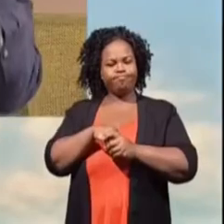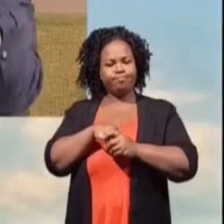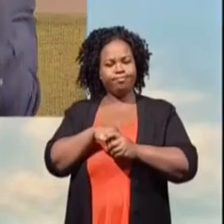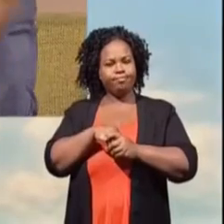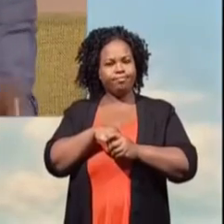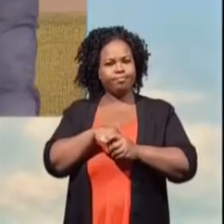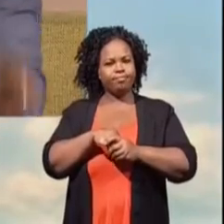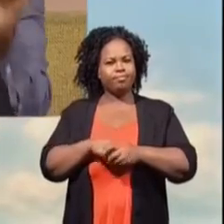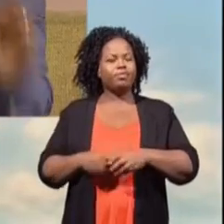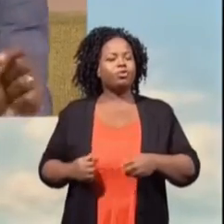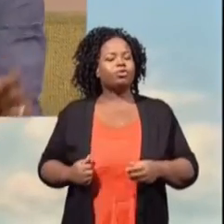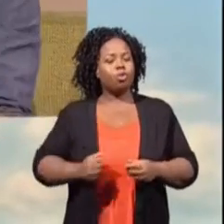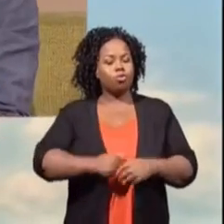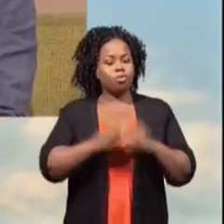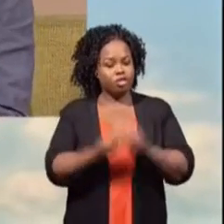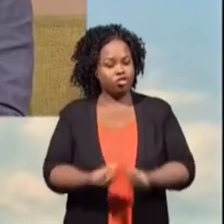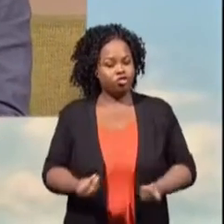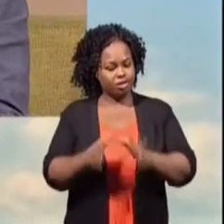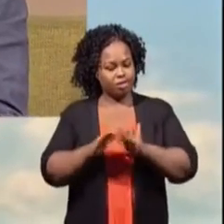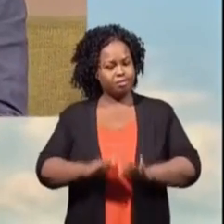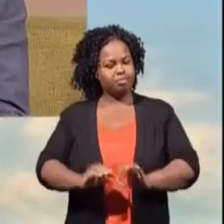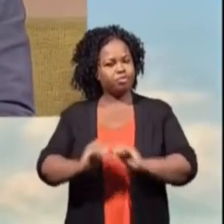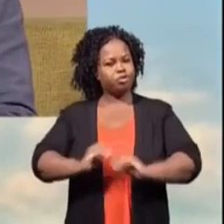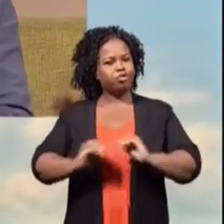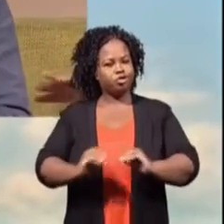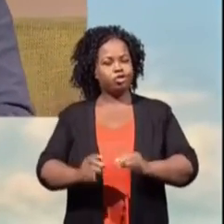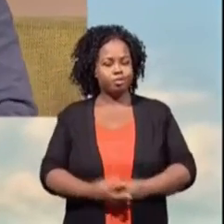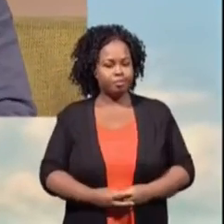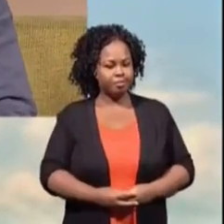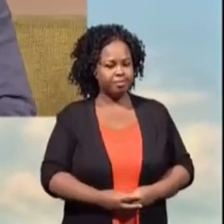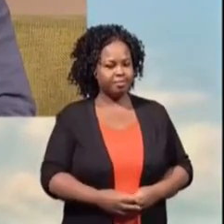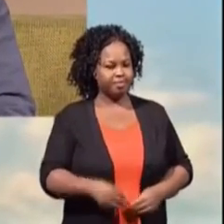being involved in the grooming of my children